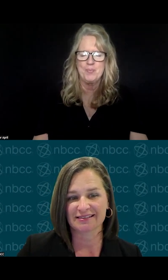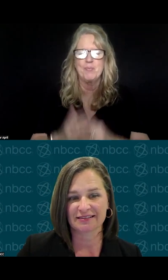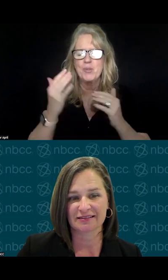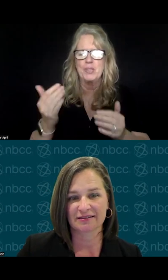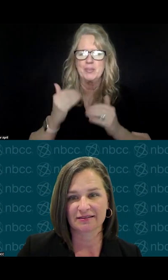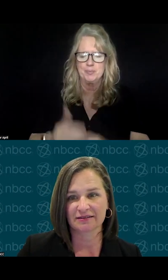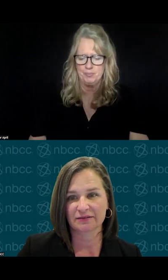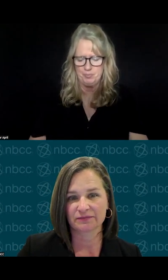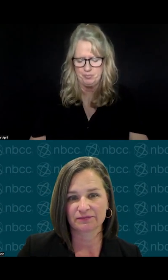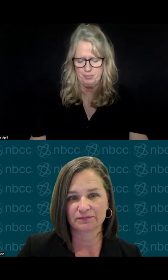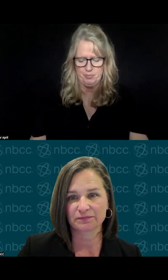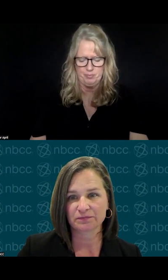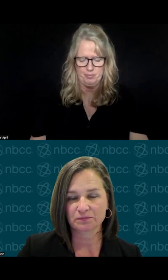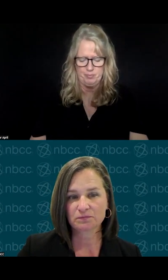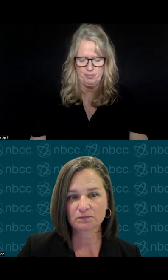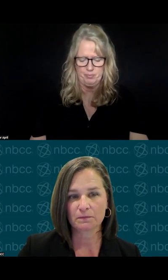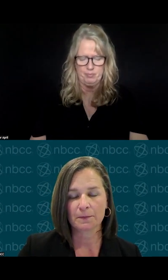Next.